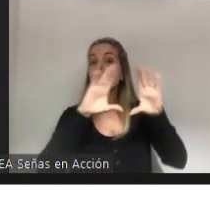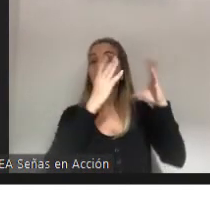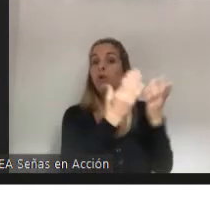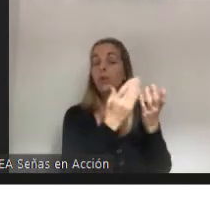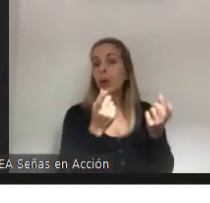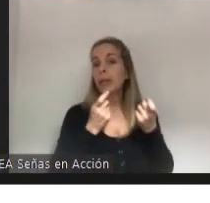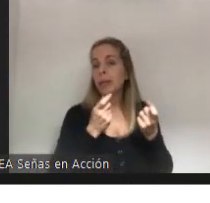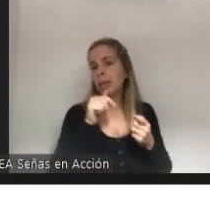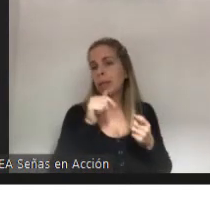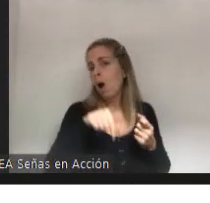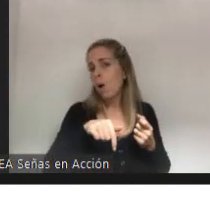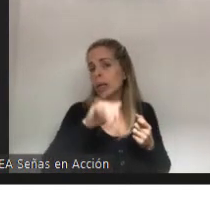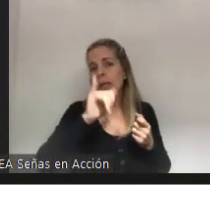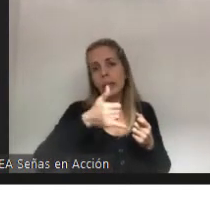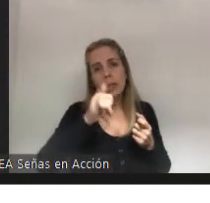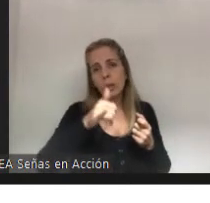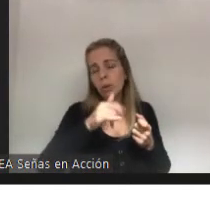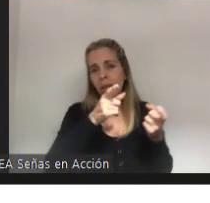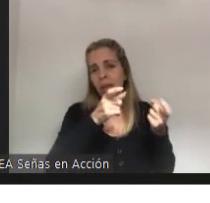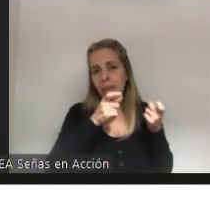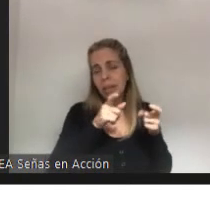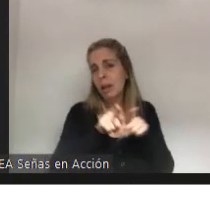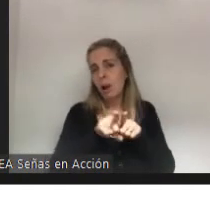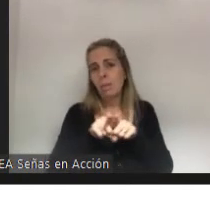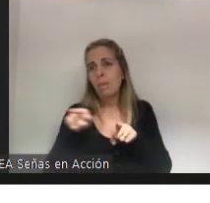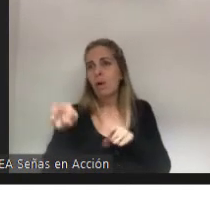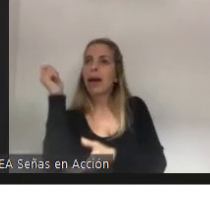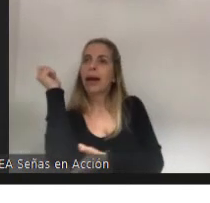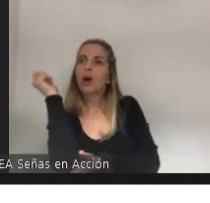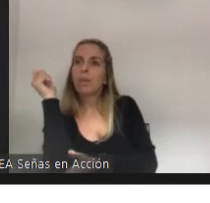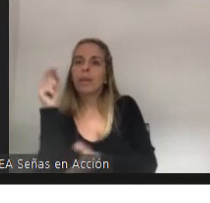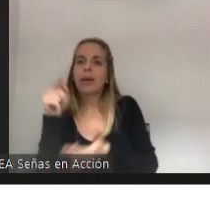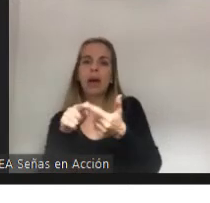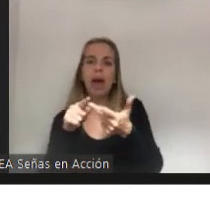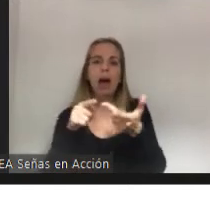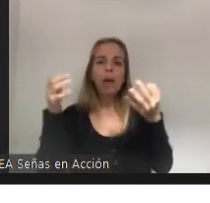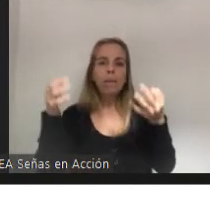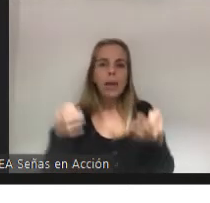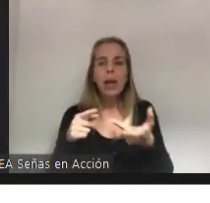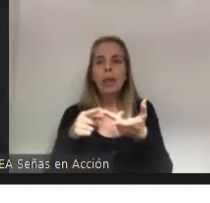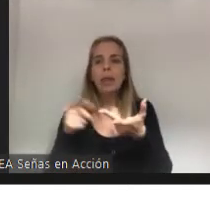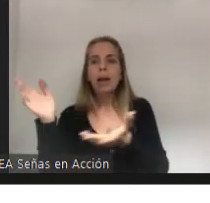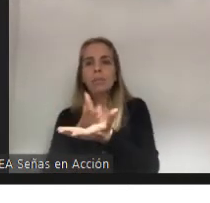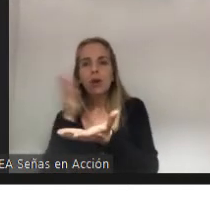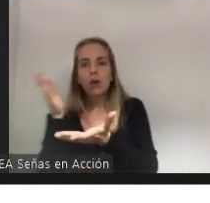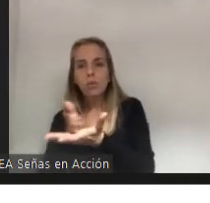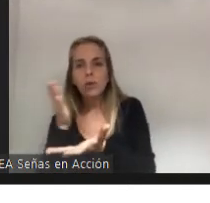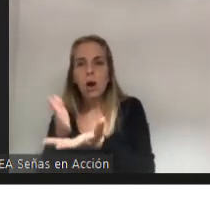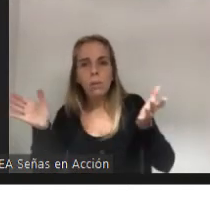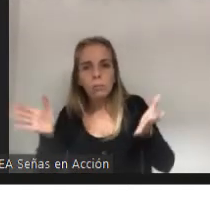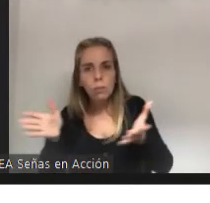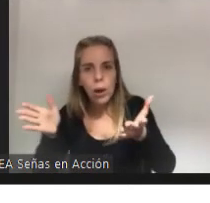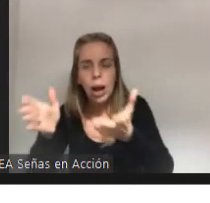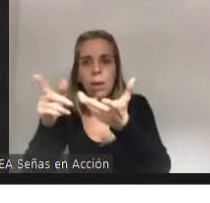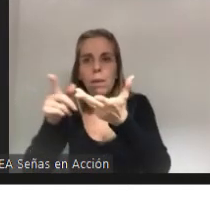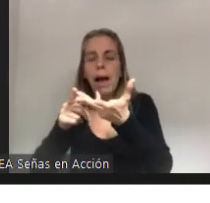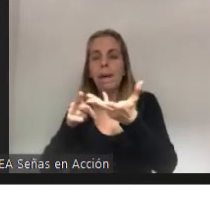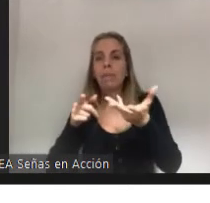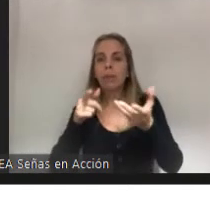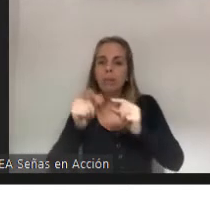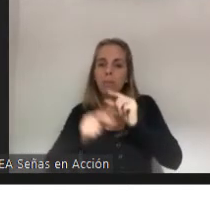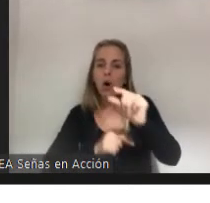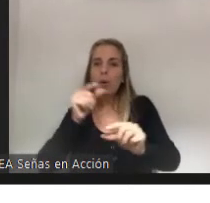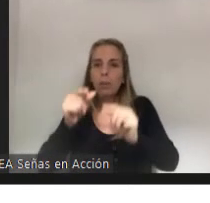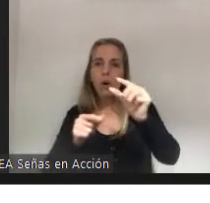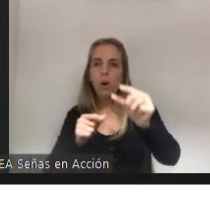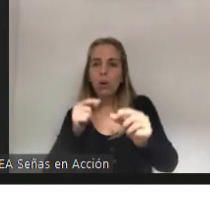there is something that the world needs badly today, as much as it needs economy and production and being able to